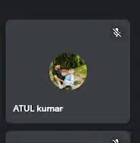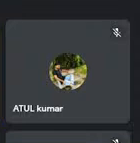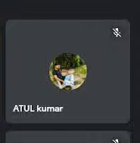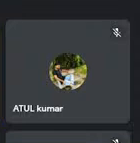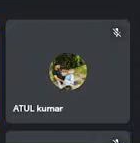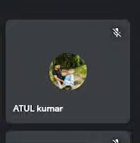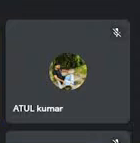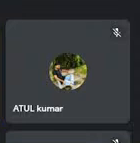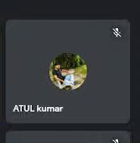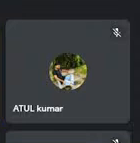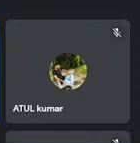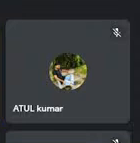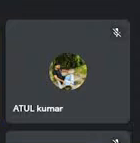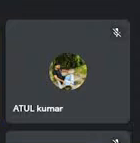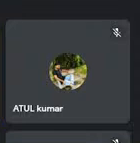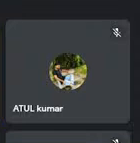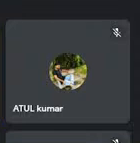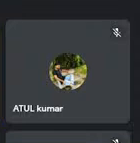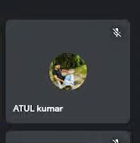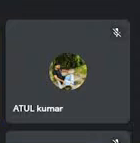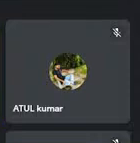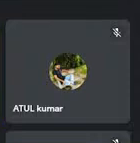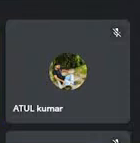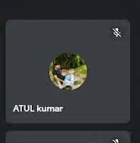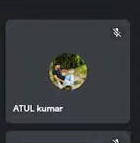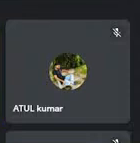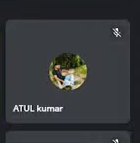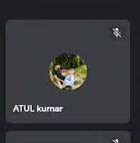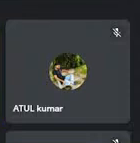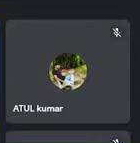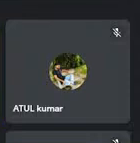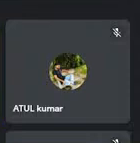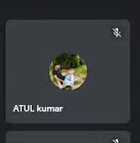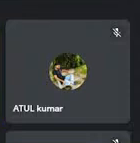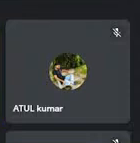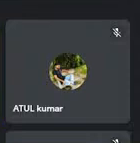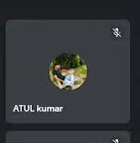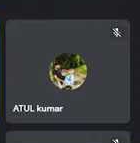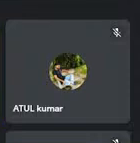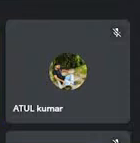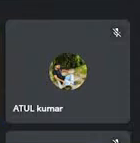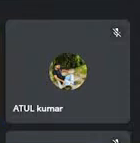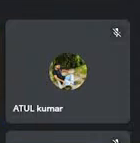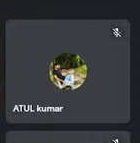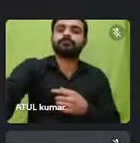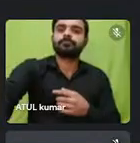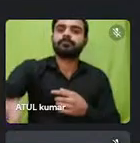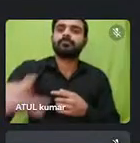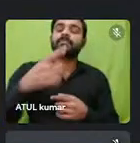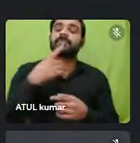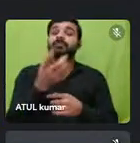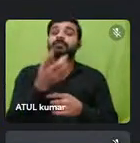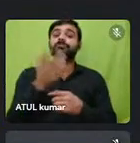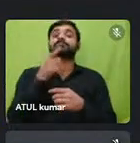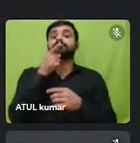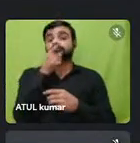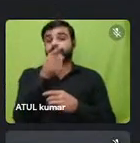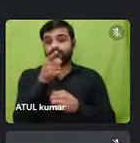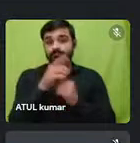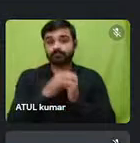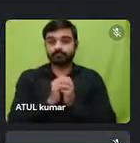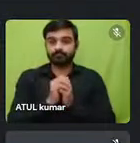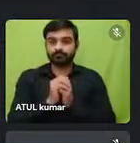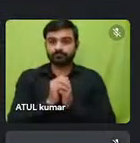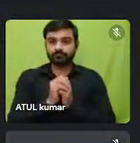And this chart is telling you, there's a lot of information on it, but don't worry about it. What it's telling you